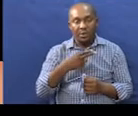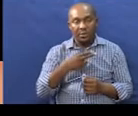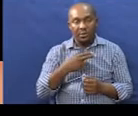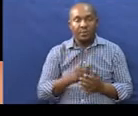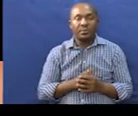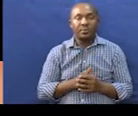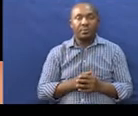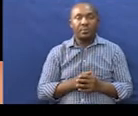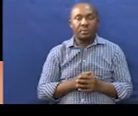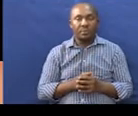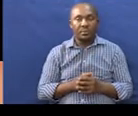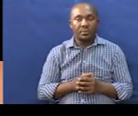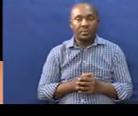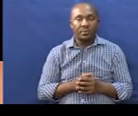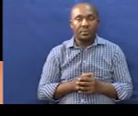the test of